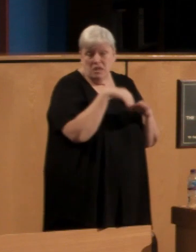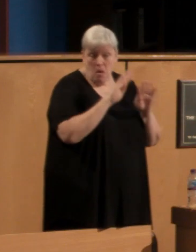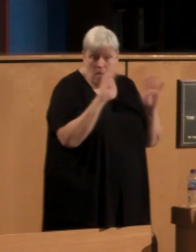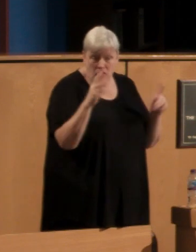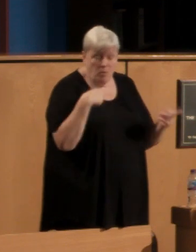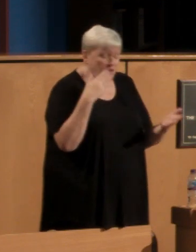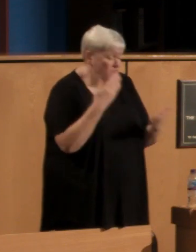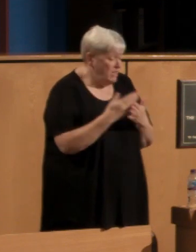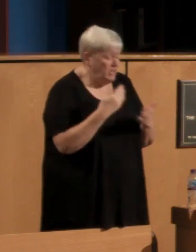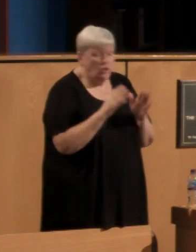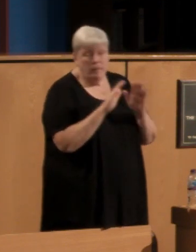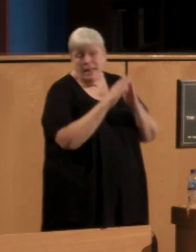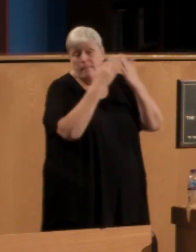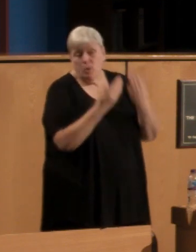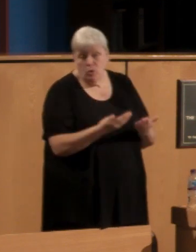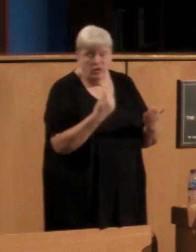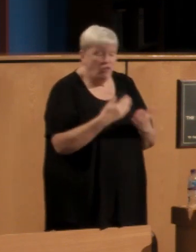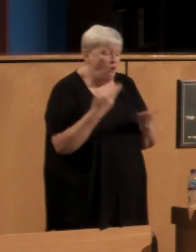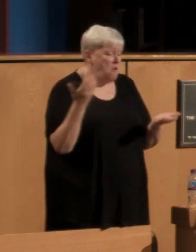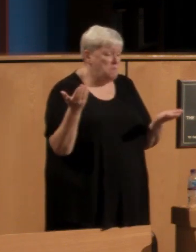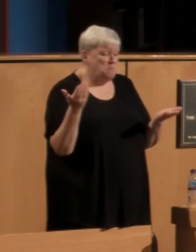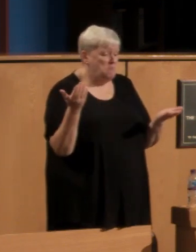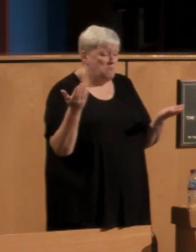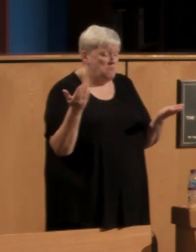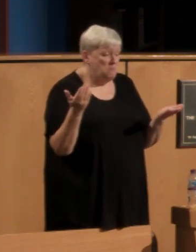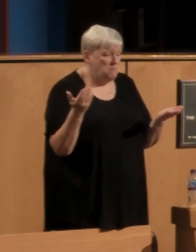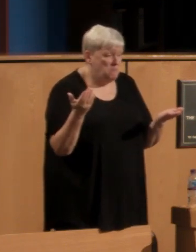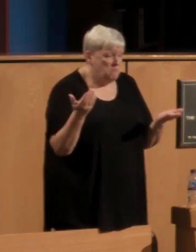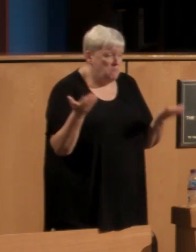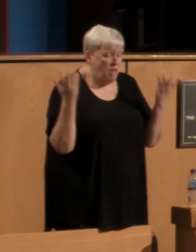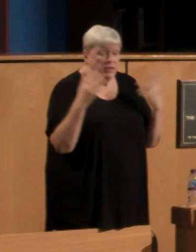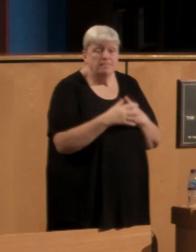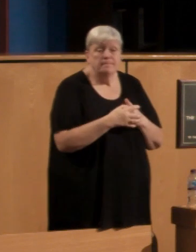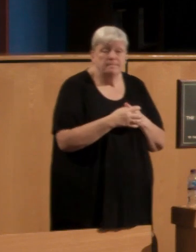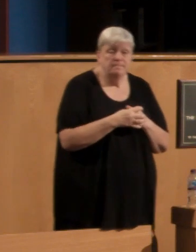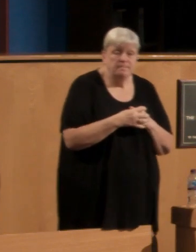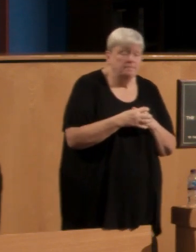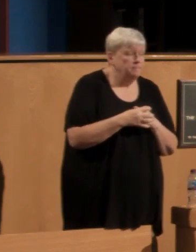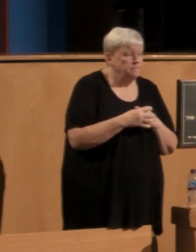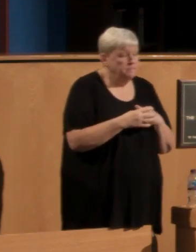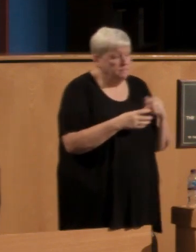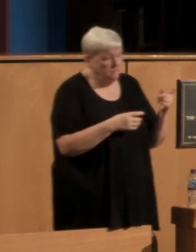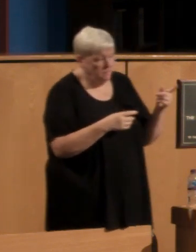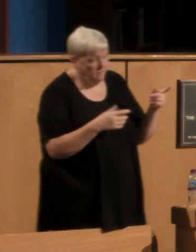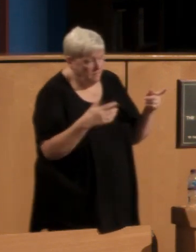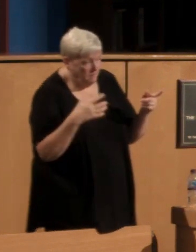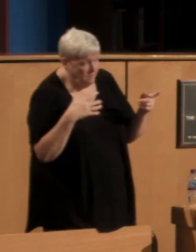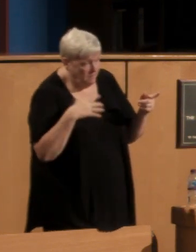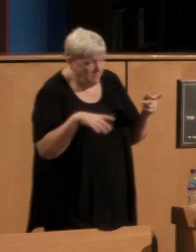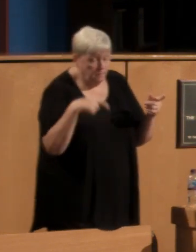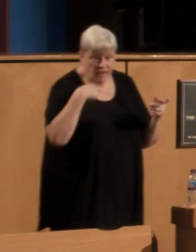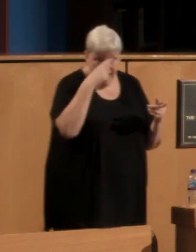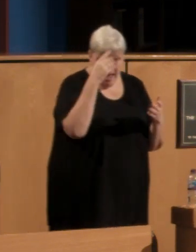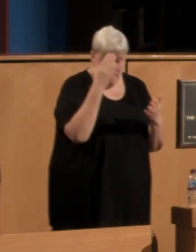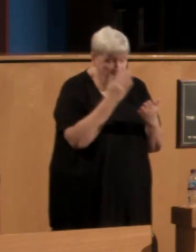you're picking up a book or watching a play. Yeah. So. I will, however, say that I am of the firm belief